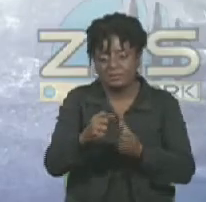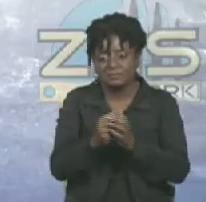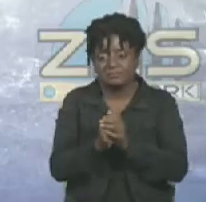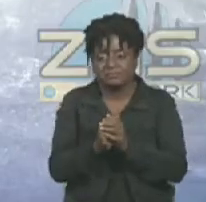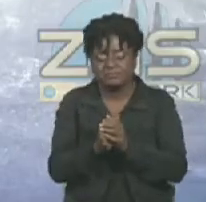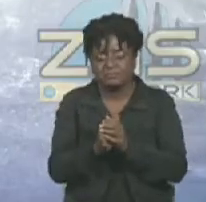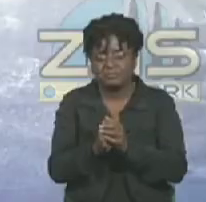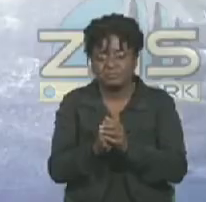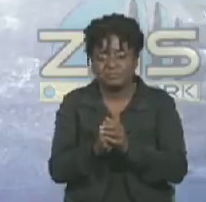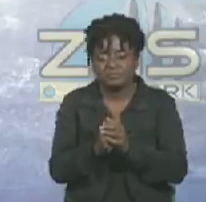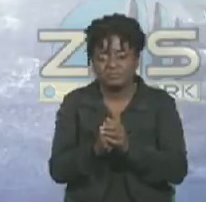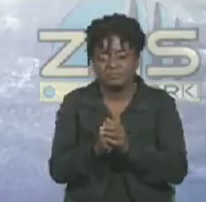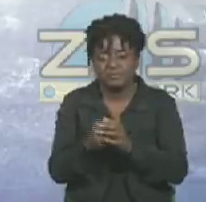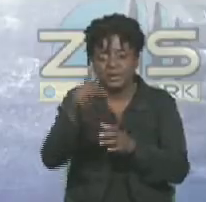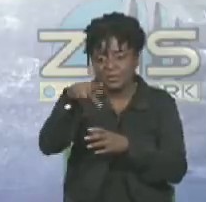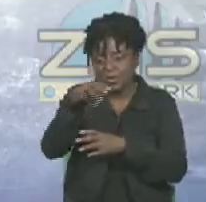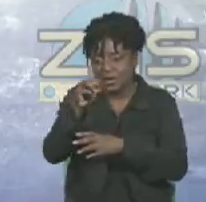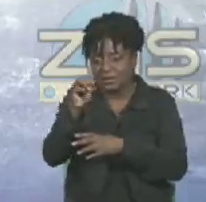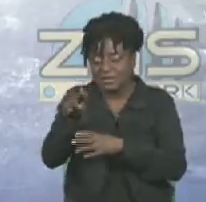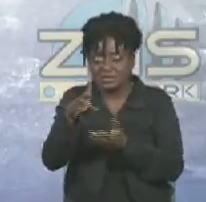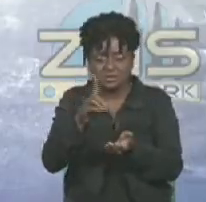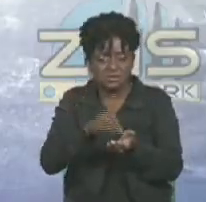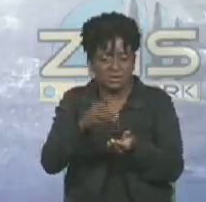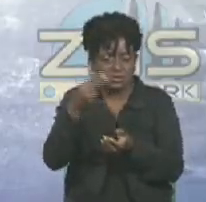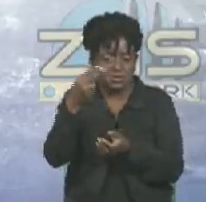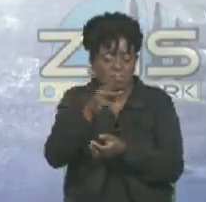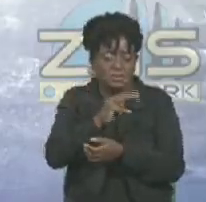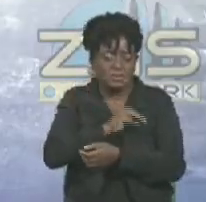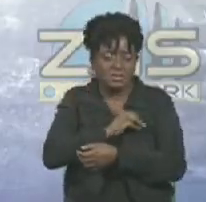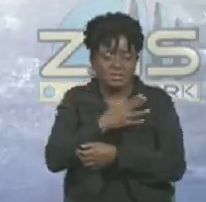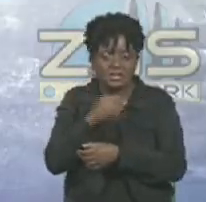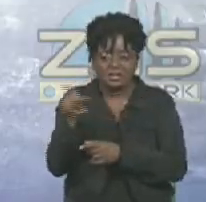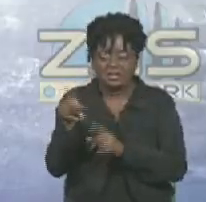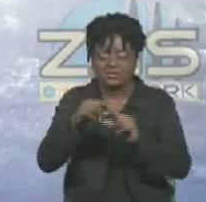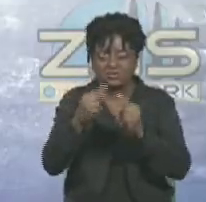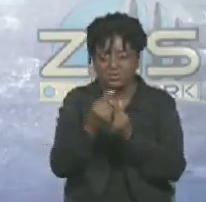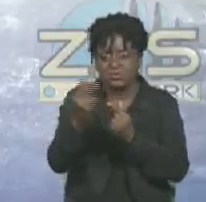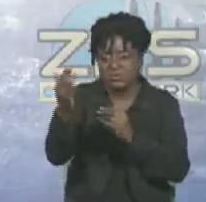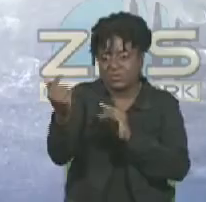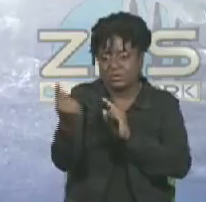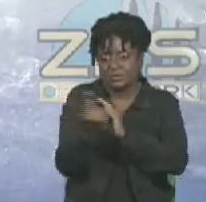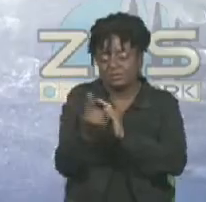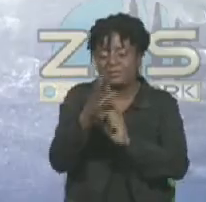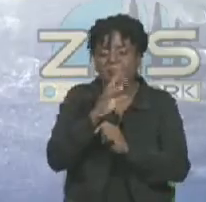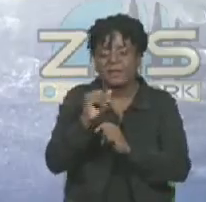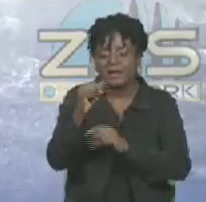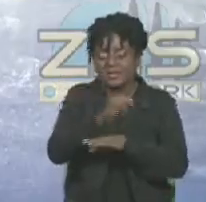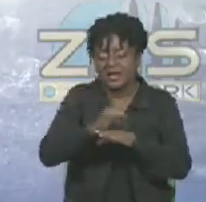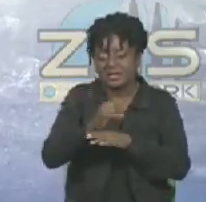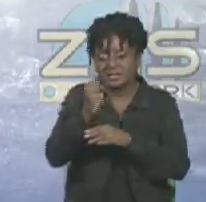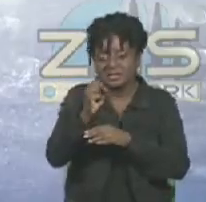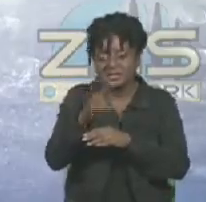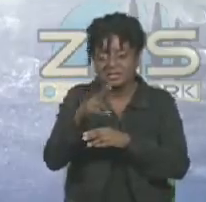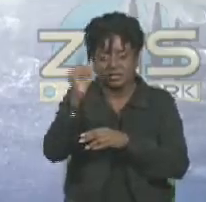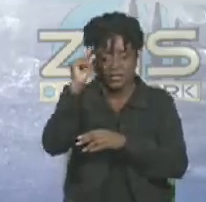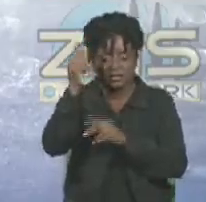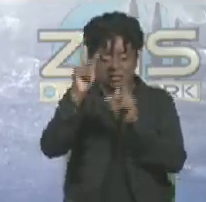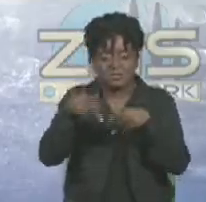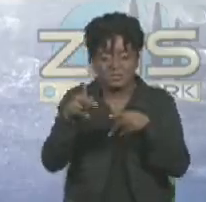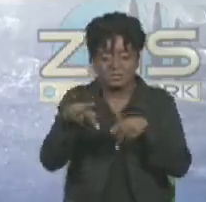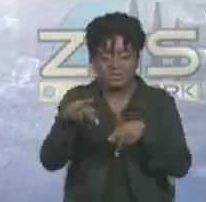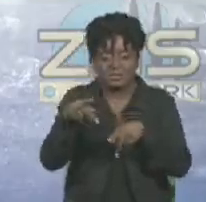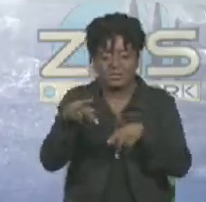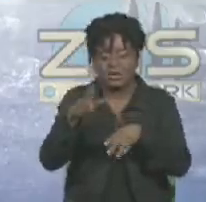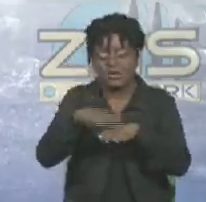delegation. Prime Minister Dr. the Honorable Minnis and his delegation were greeted by the island's senior government officials upon their arrival at the